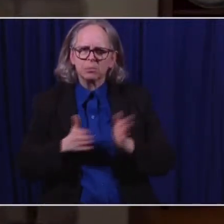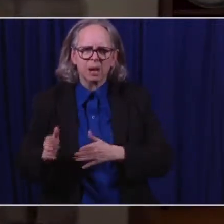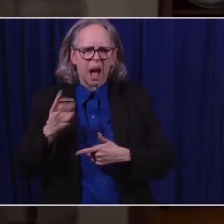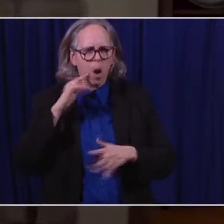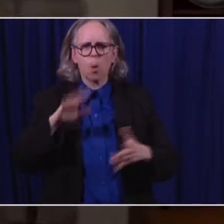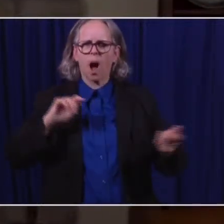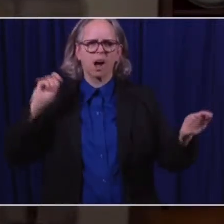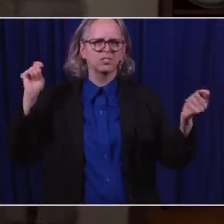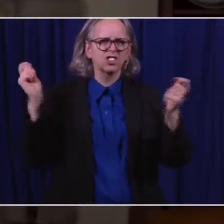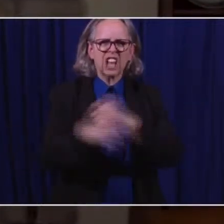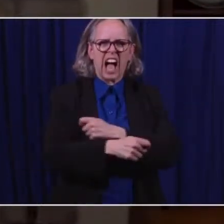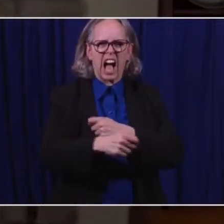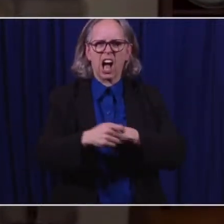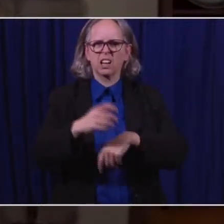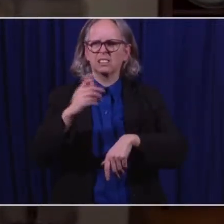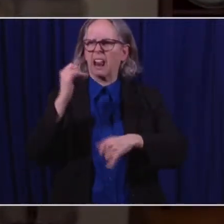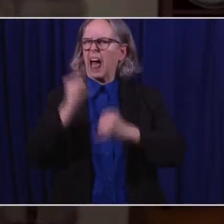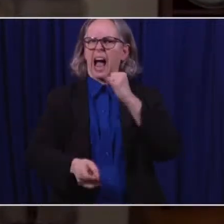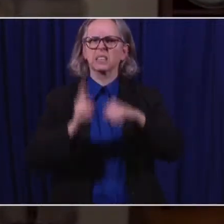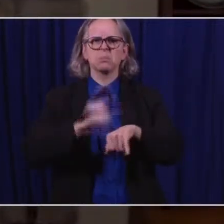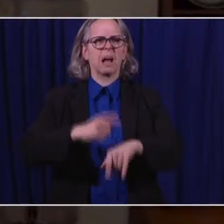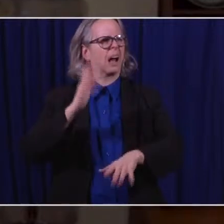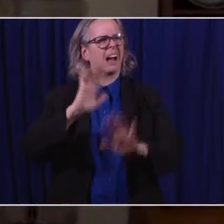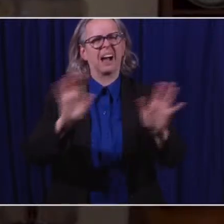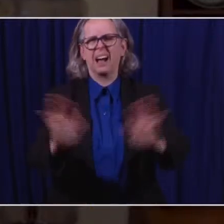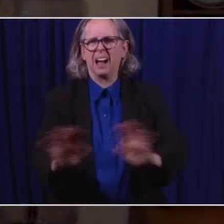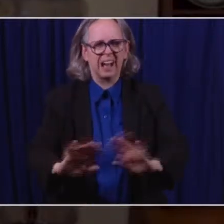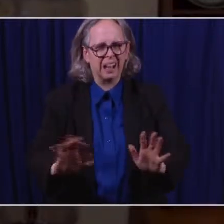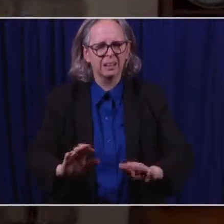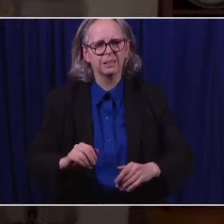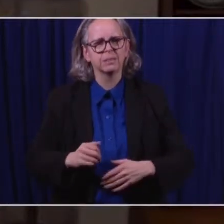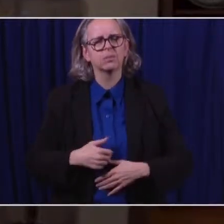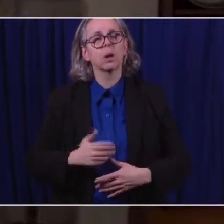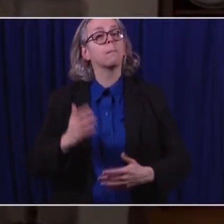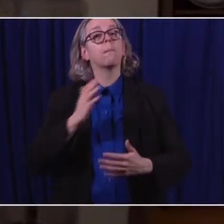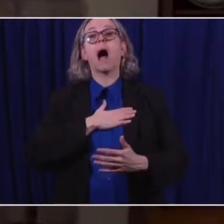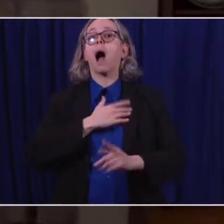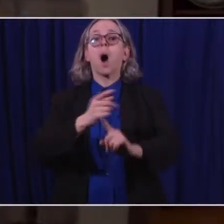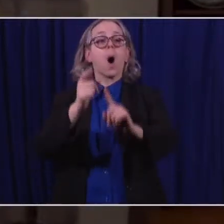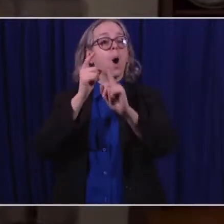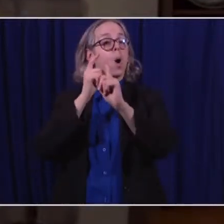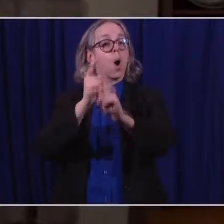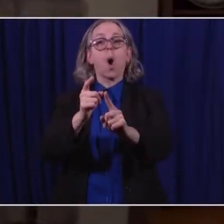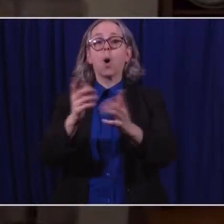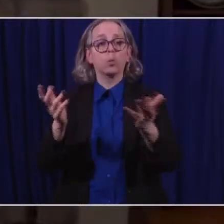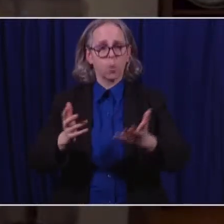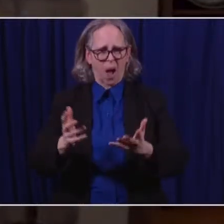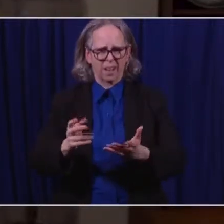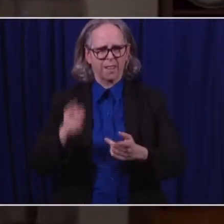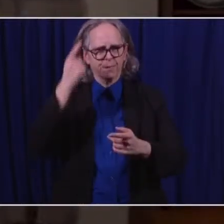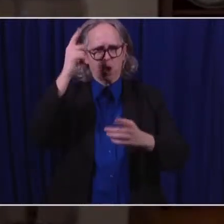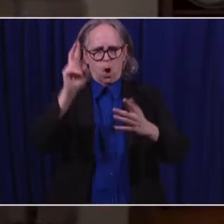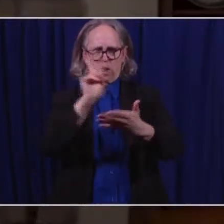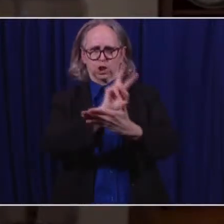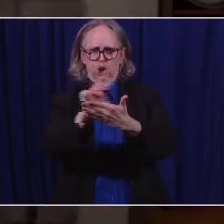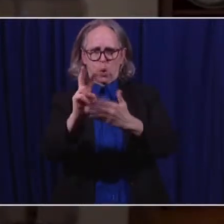So the goal is to do it 2 weeks. In 2 weeks, we look at it again. Now, look,